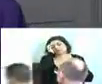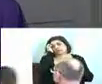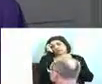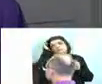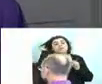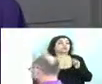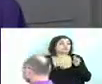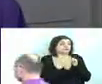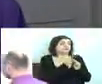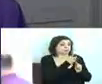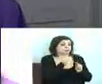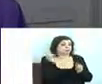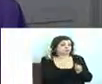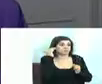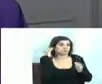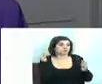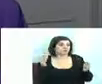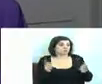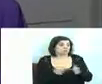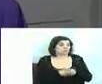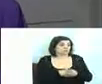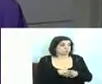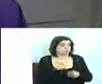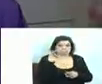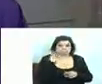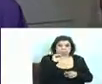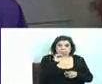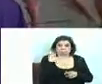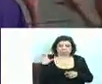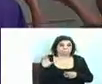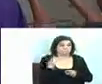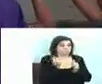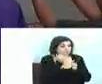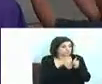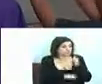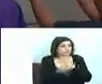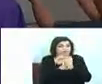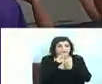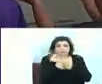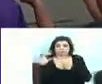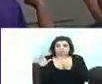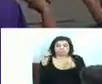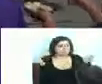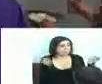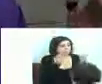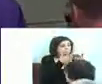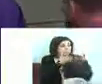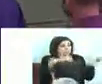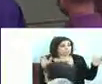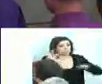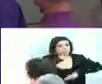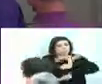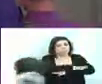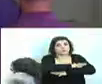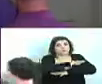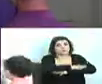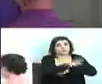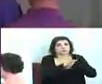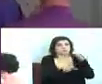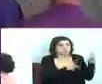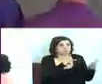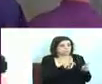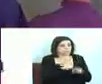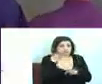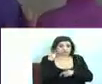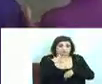As most of you know, here at Founders MCC and every MCC, we celebrate an open table. For those of you who